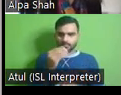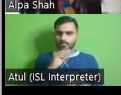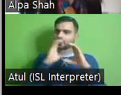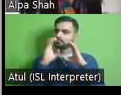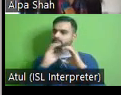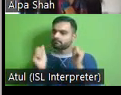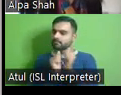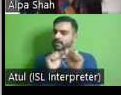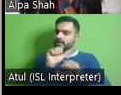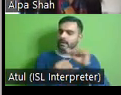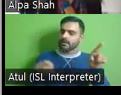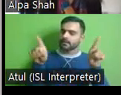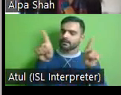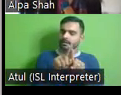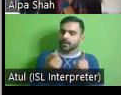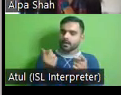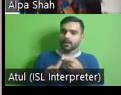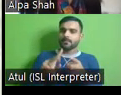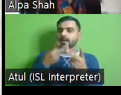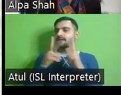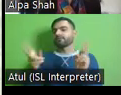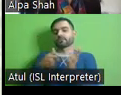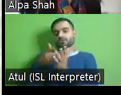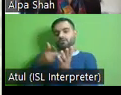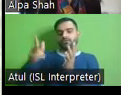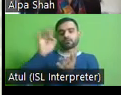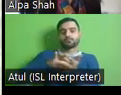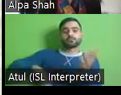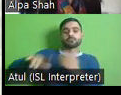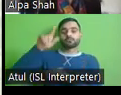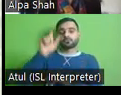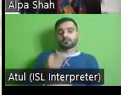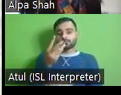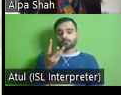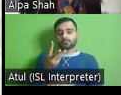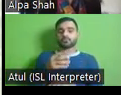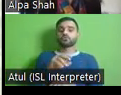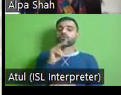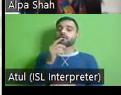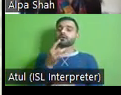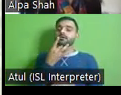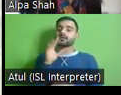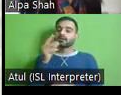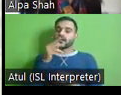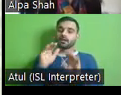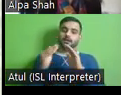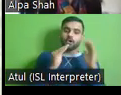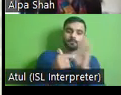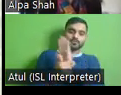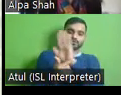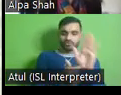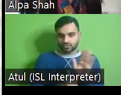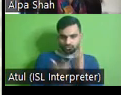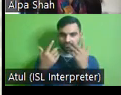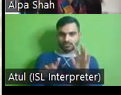same process happening in a different village. And there, these rocks all represent houses.